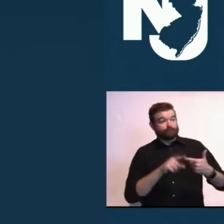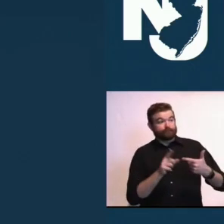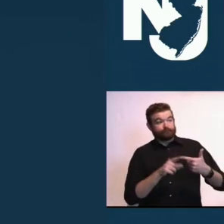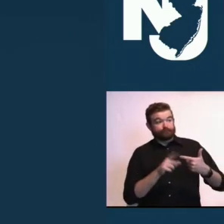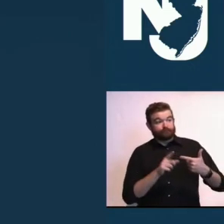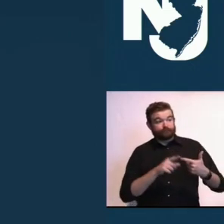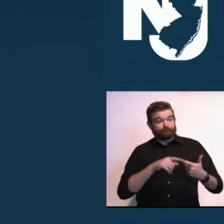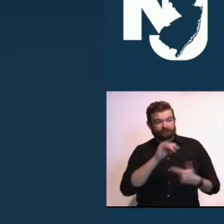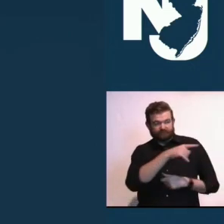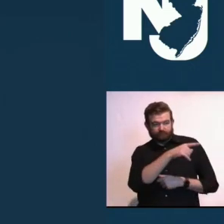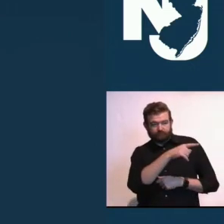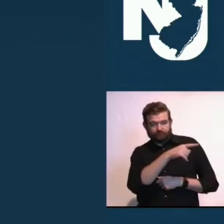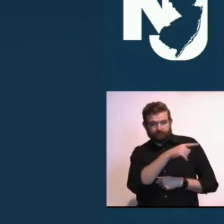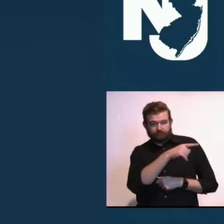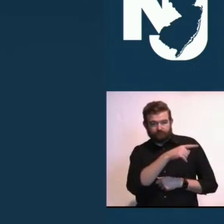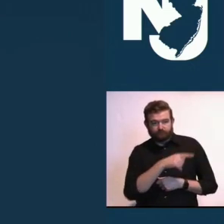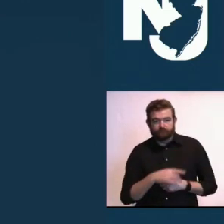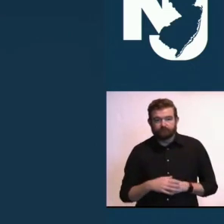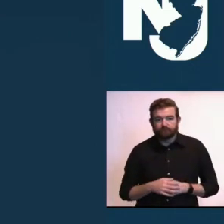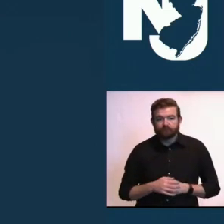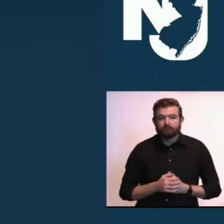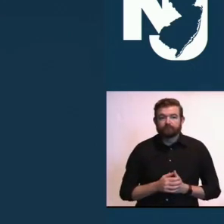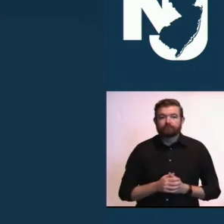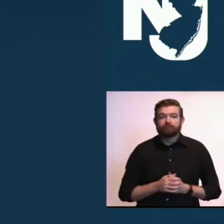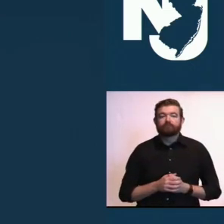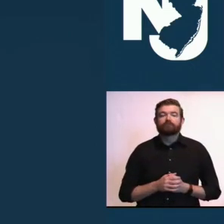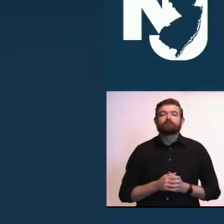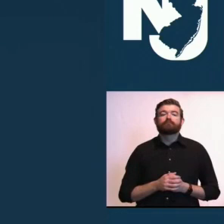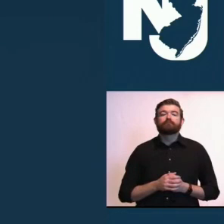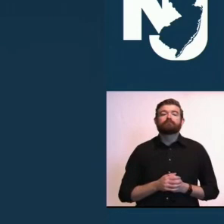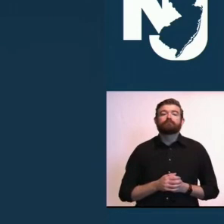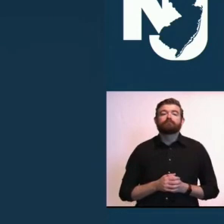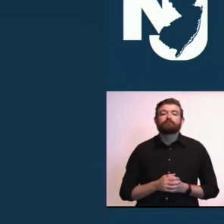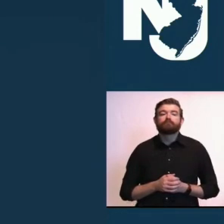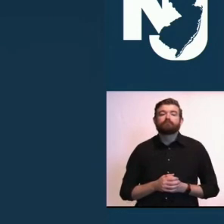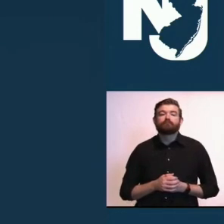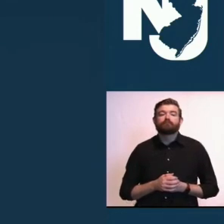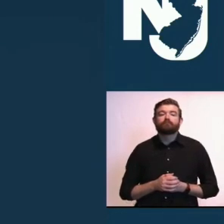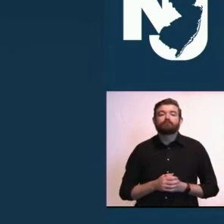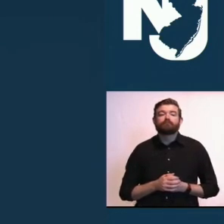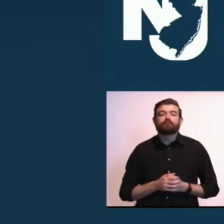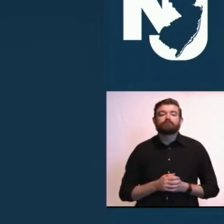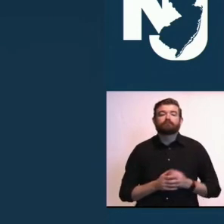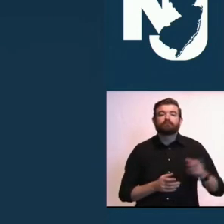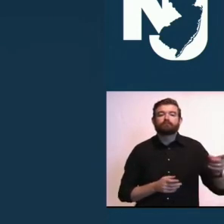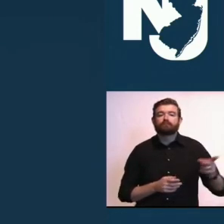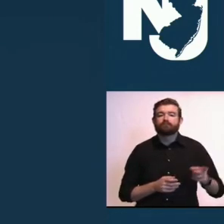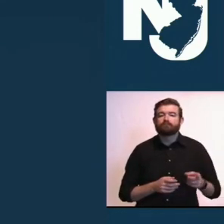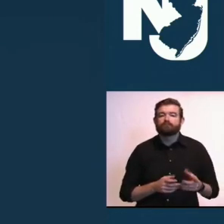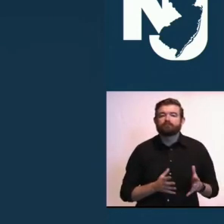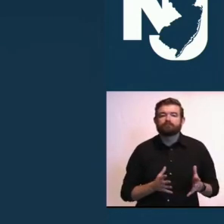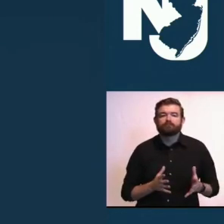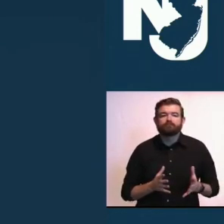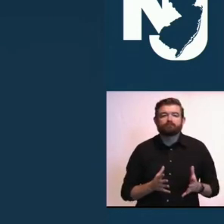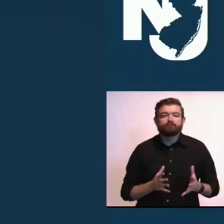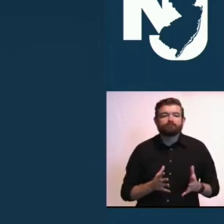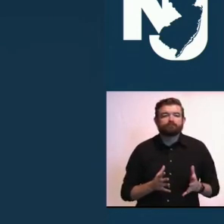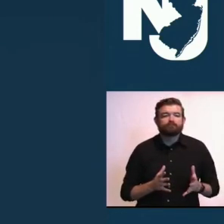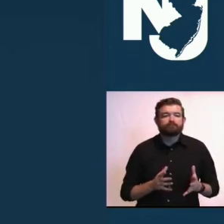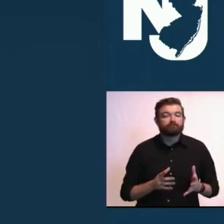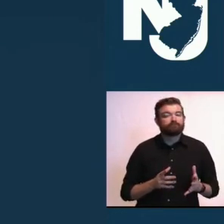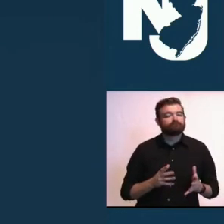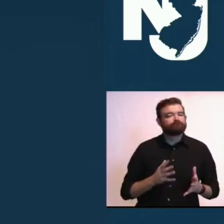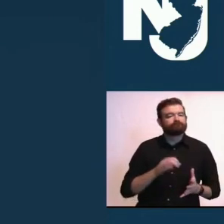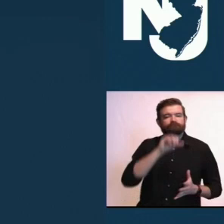guy. And it won't surprise you in a minute when I tell you what his passion in life was, Pat. Point Pleasant Beach's Thomas Gleason.